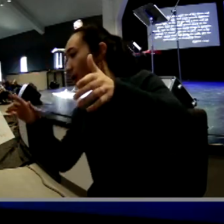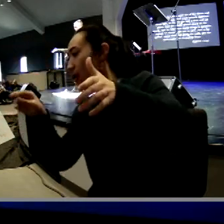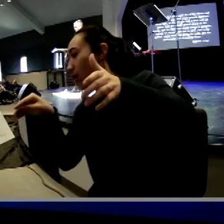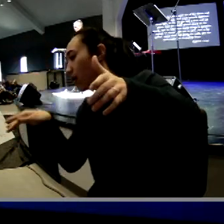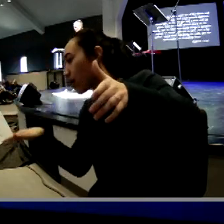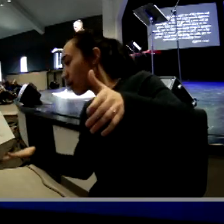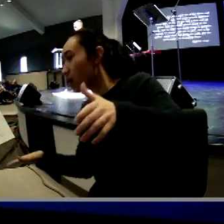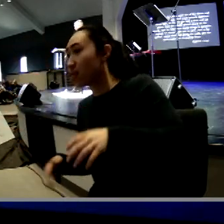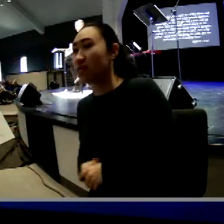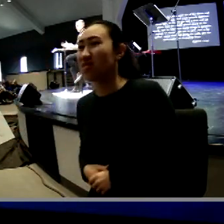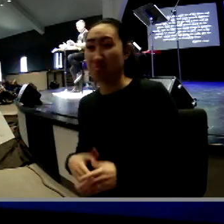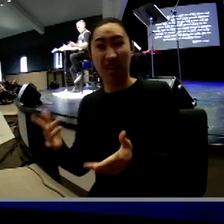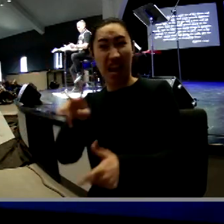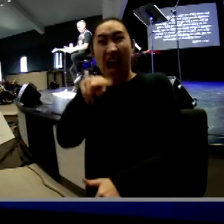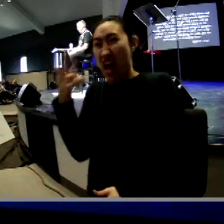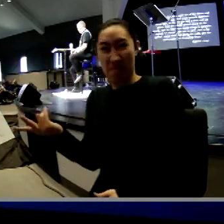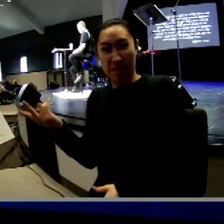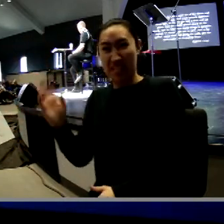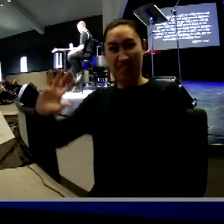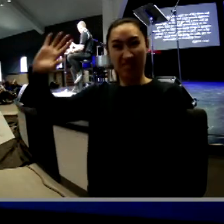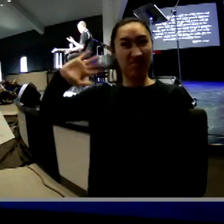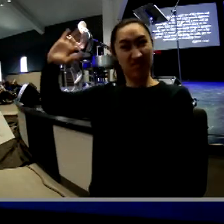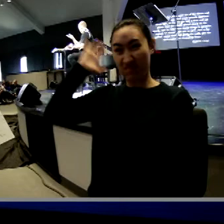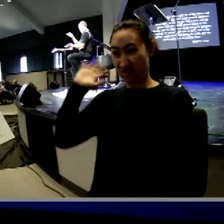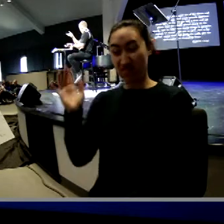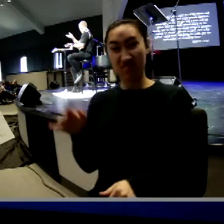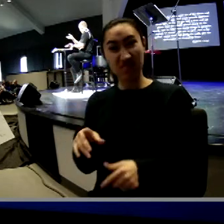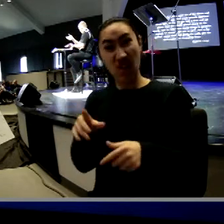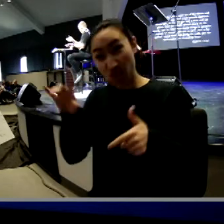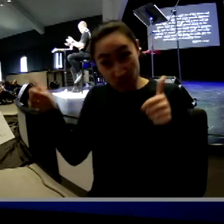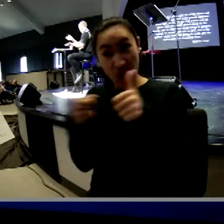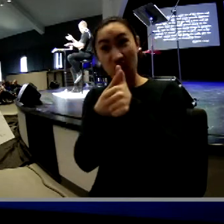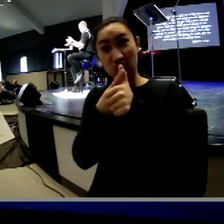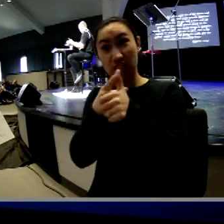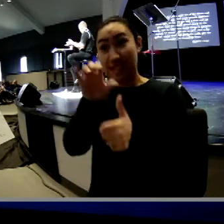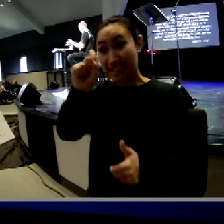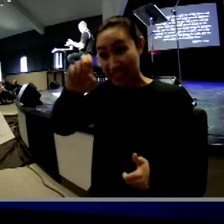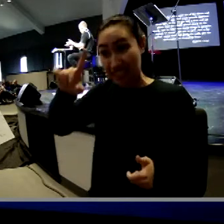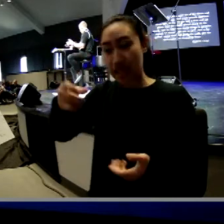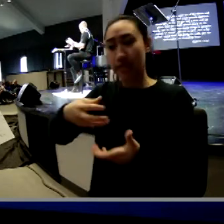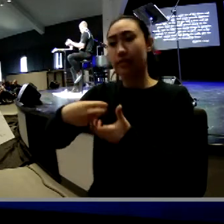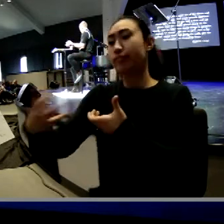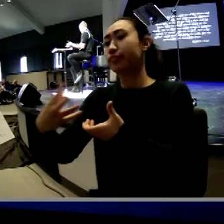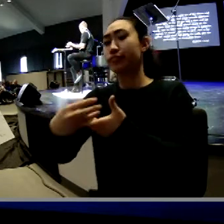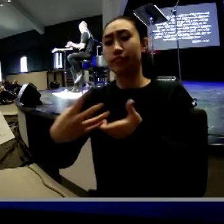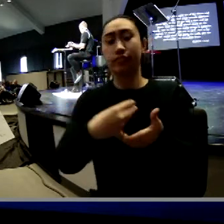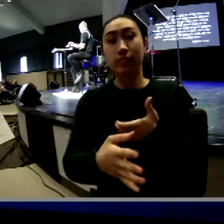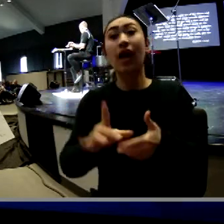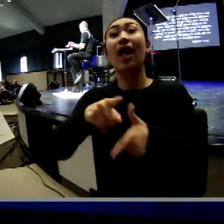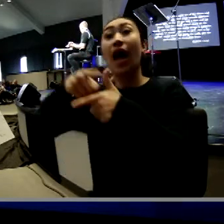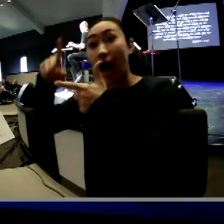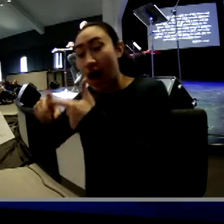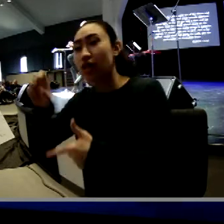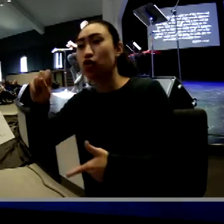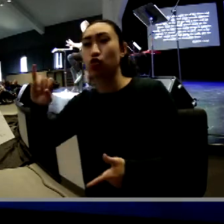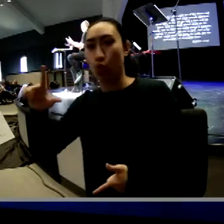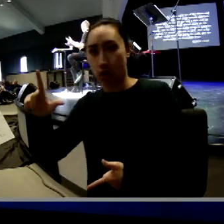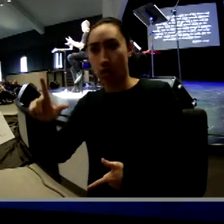soil. So in that time period, after the, well, former rains, when they would plant in November,